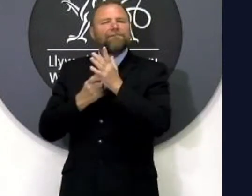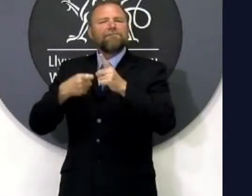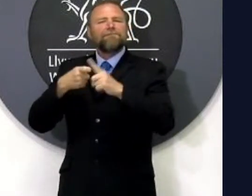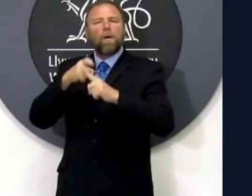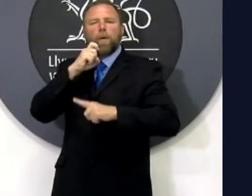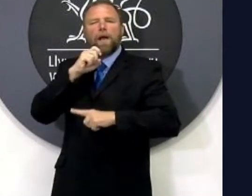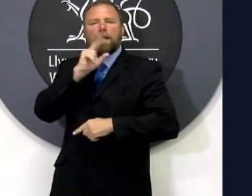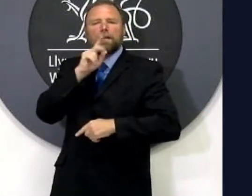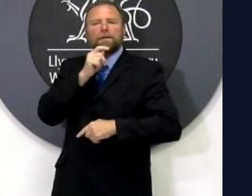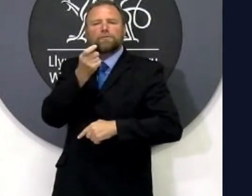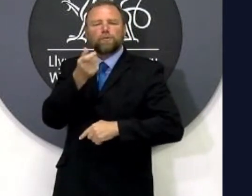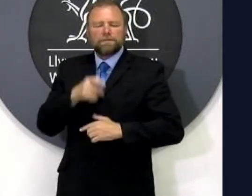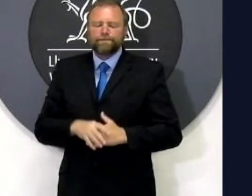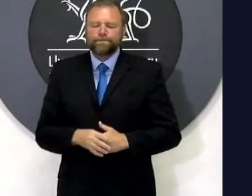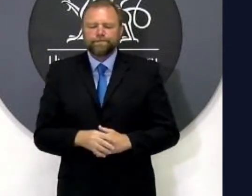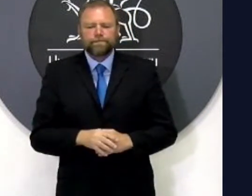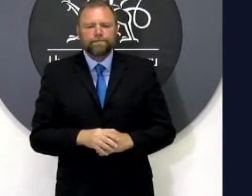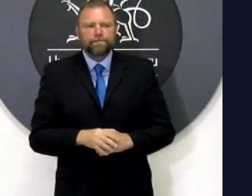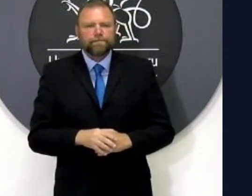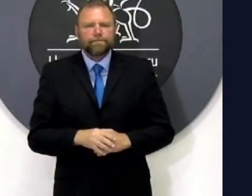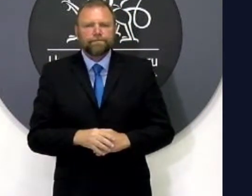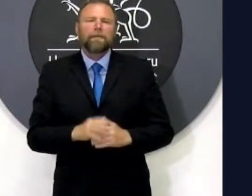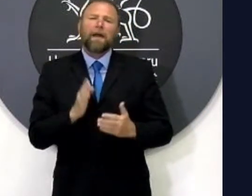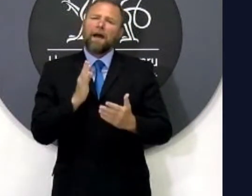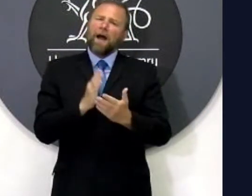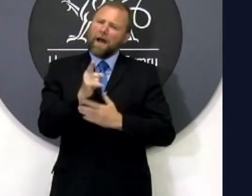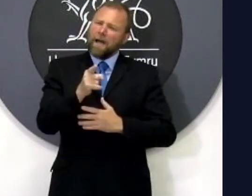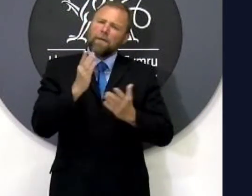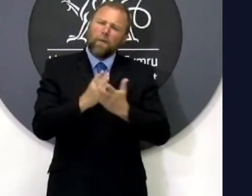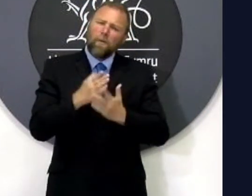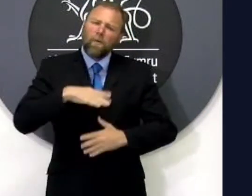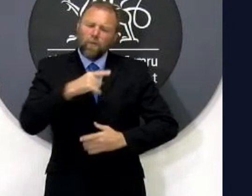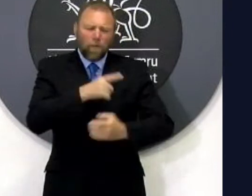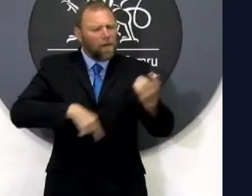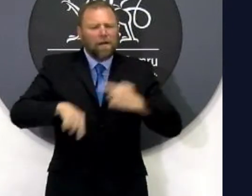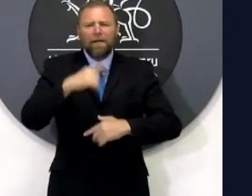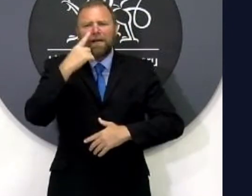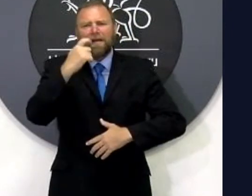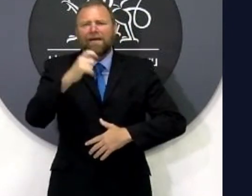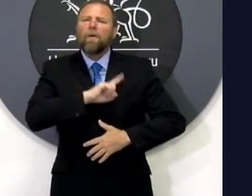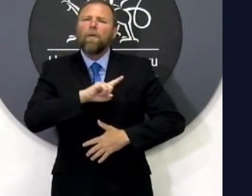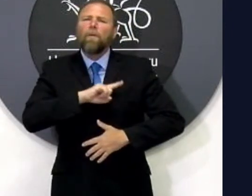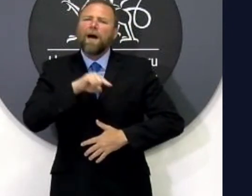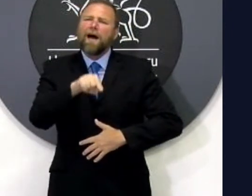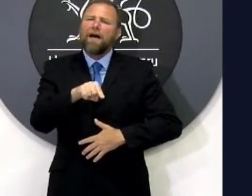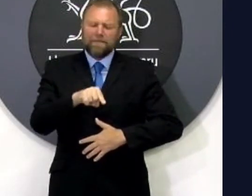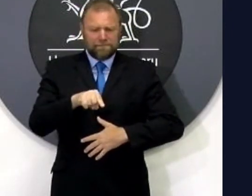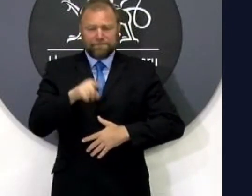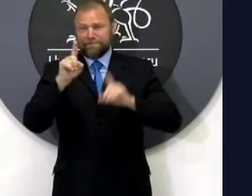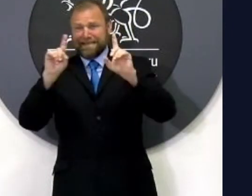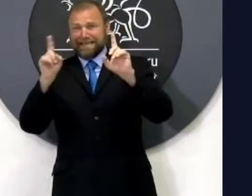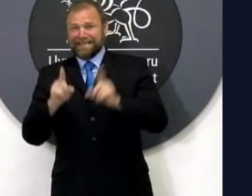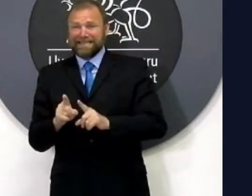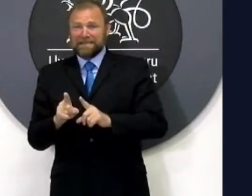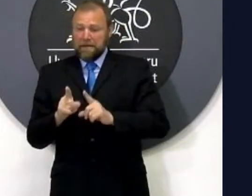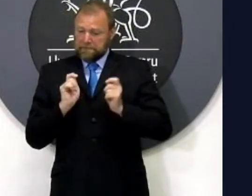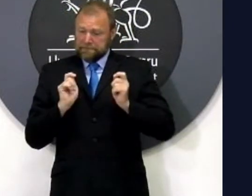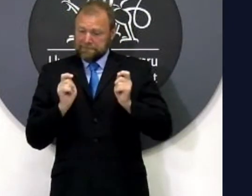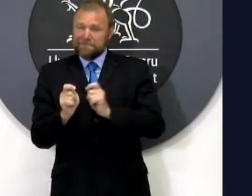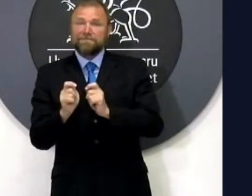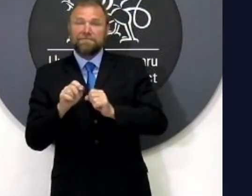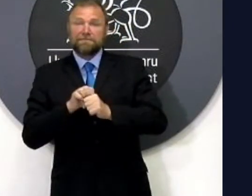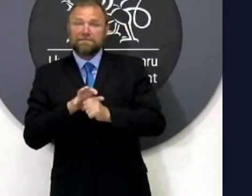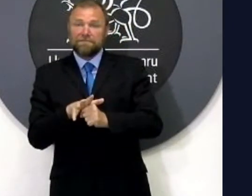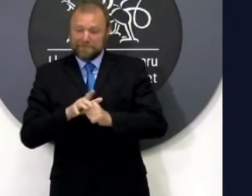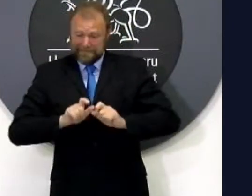this shortly. Mae'n bwysig ein bod ni yn wyliadwrus wrth i ni ail-agor yn economi gan wybod fod